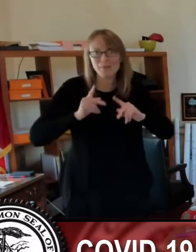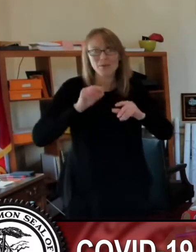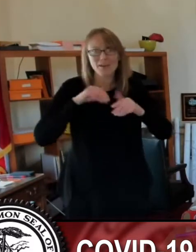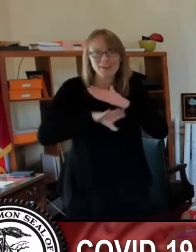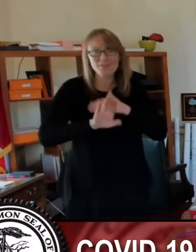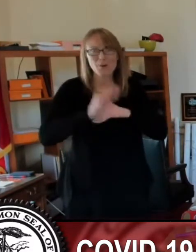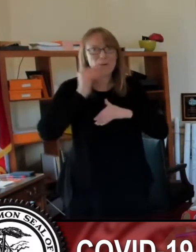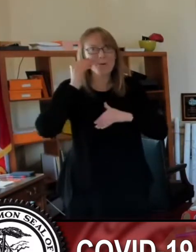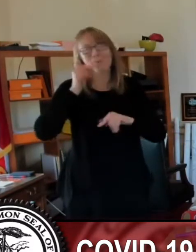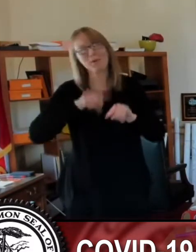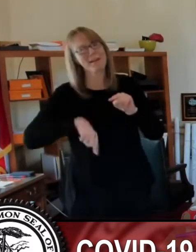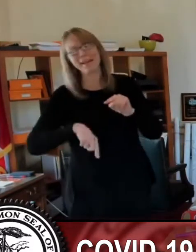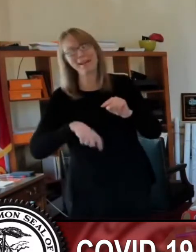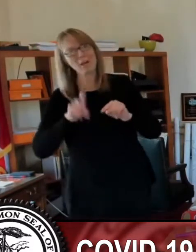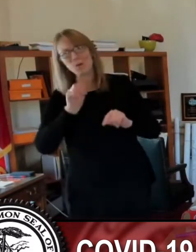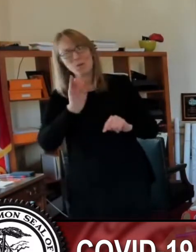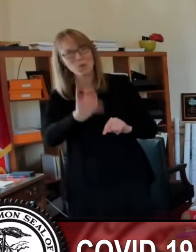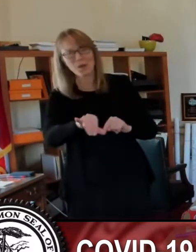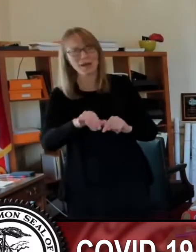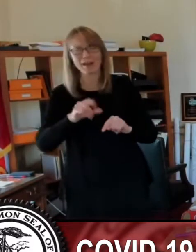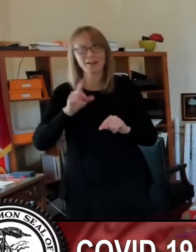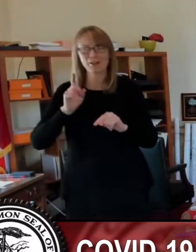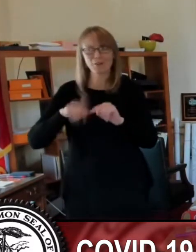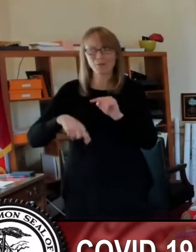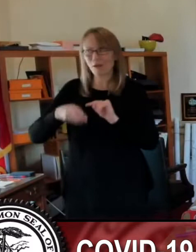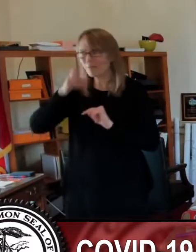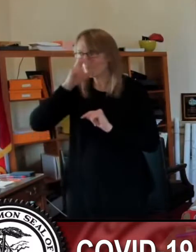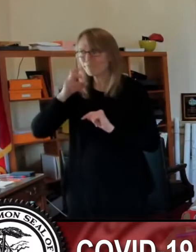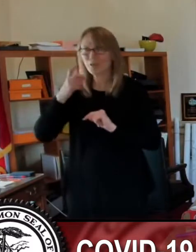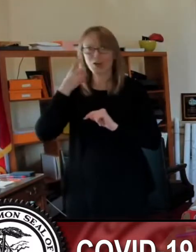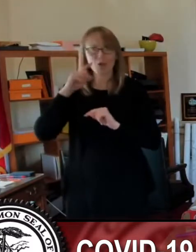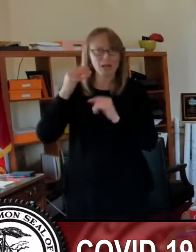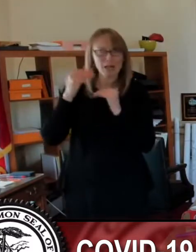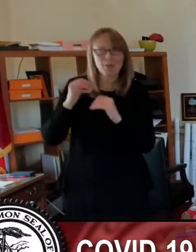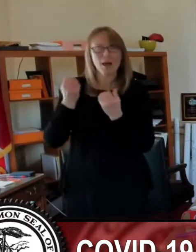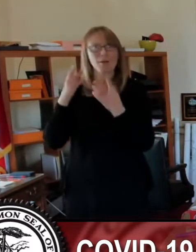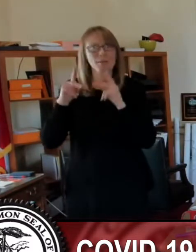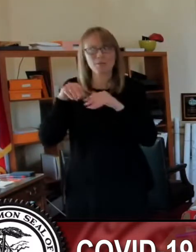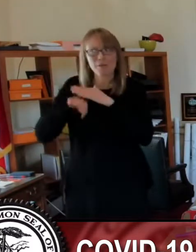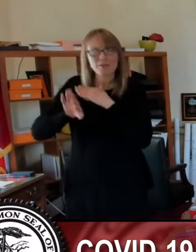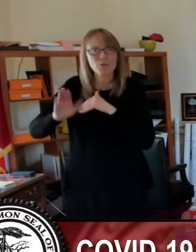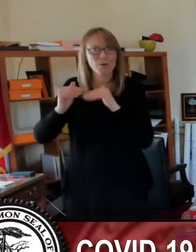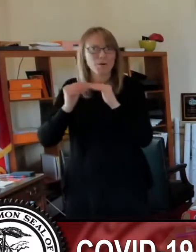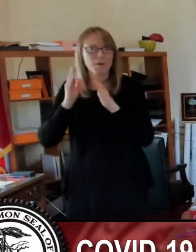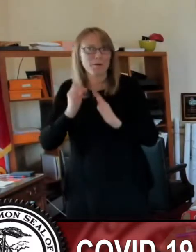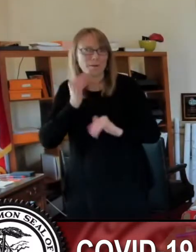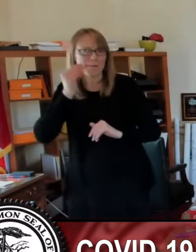to the holidays, Thanksgiving's only 3.5 weeks away, I guess.